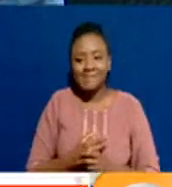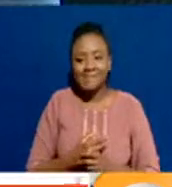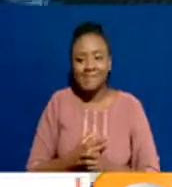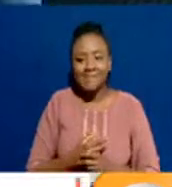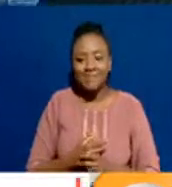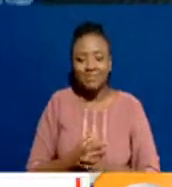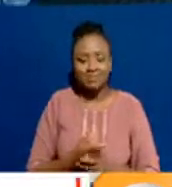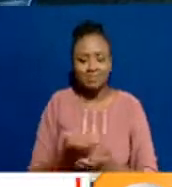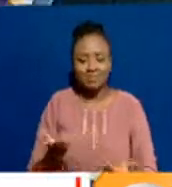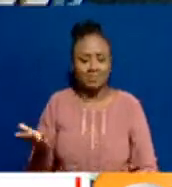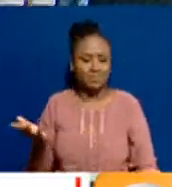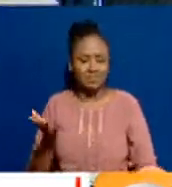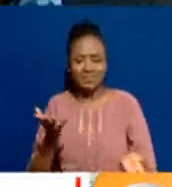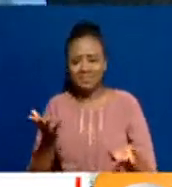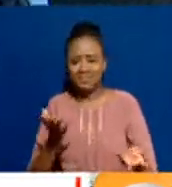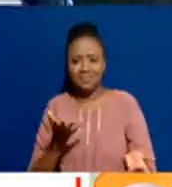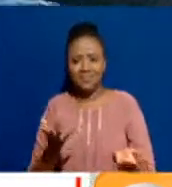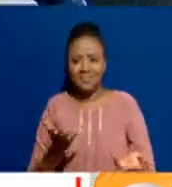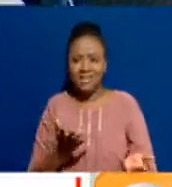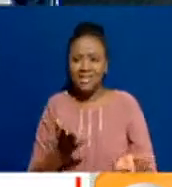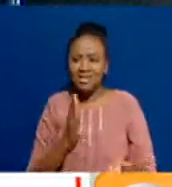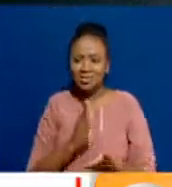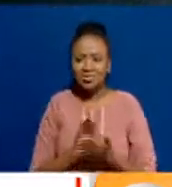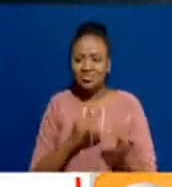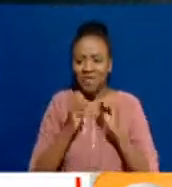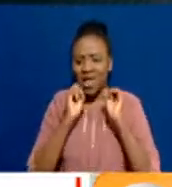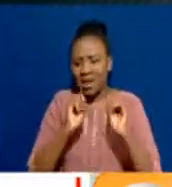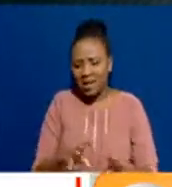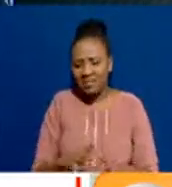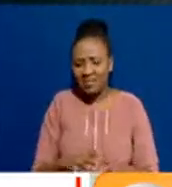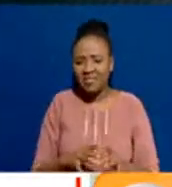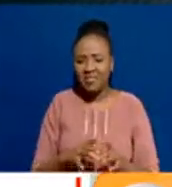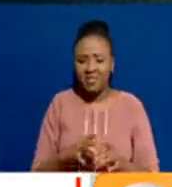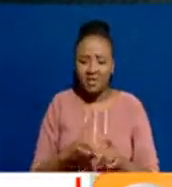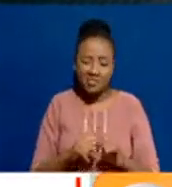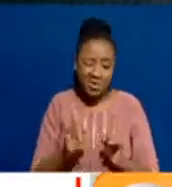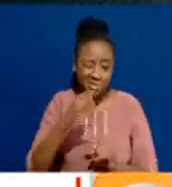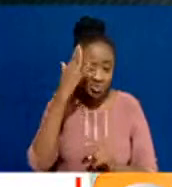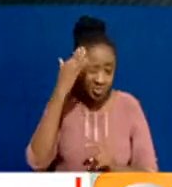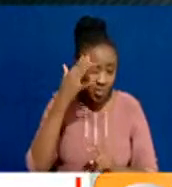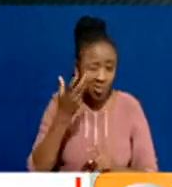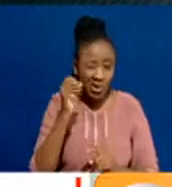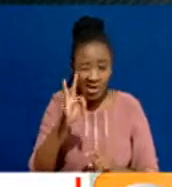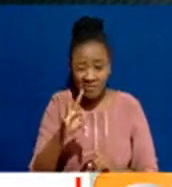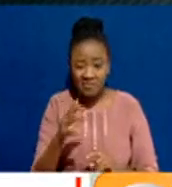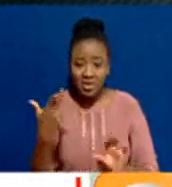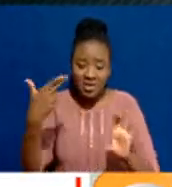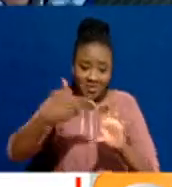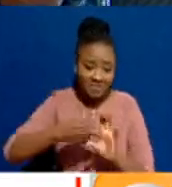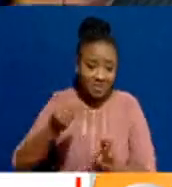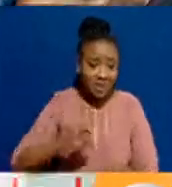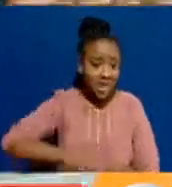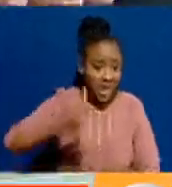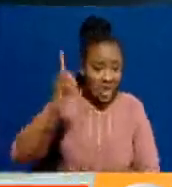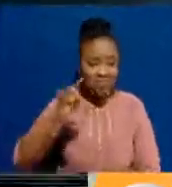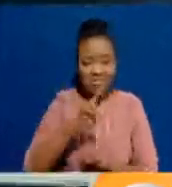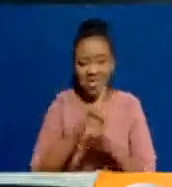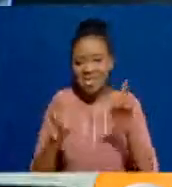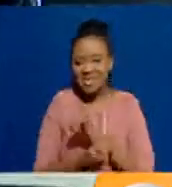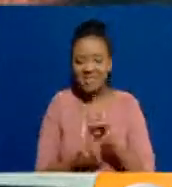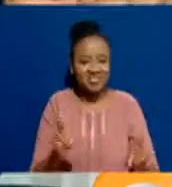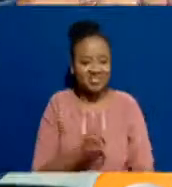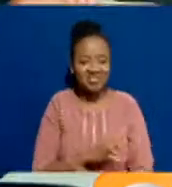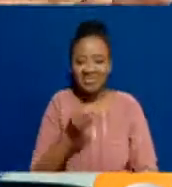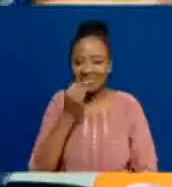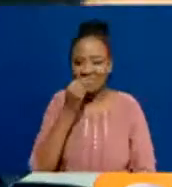hakuna difference hiyo kubwa sana, isipokuwa naye mafuta juu ikiongezwa kila kitu sasa itakuwa